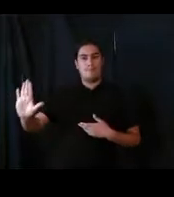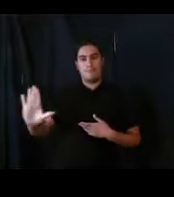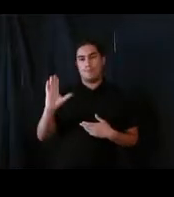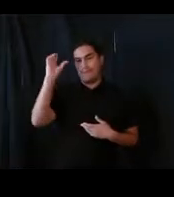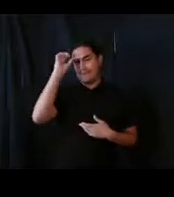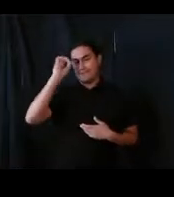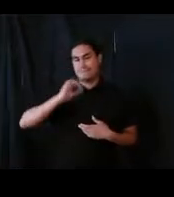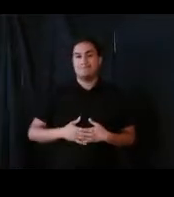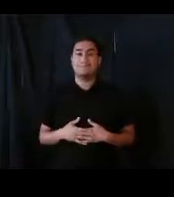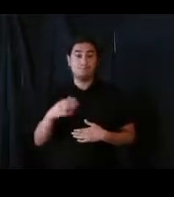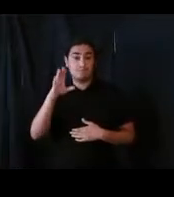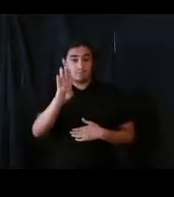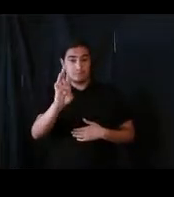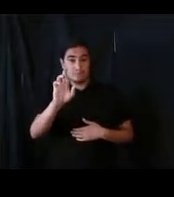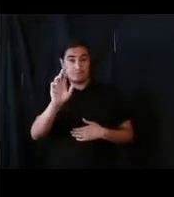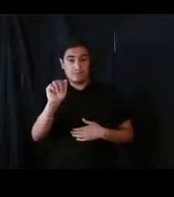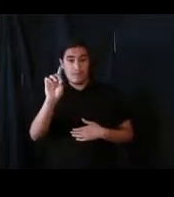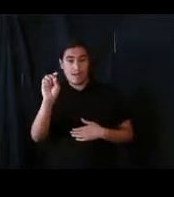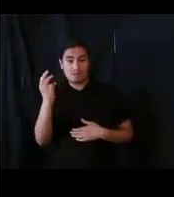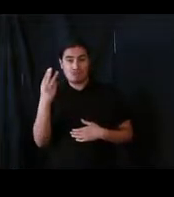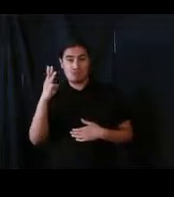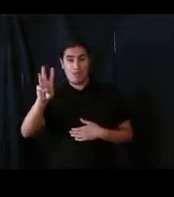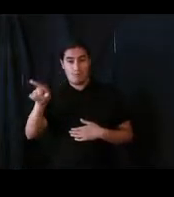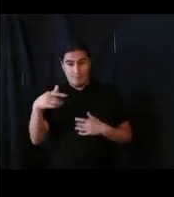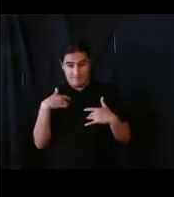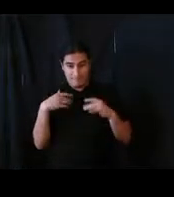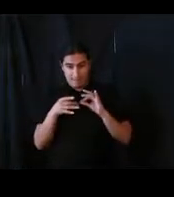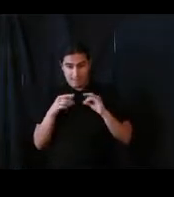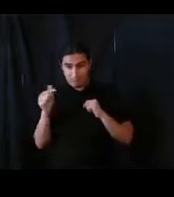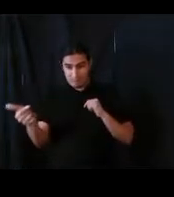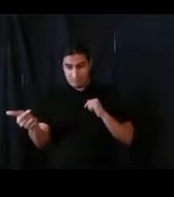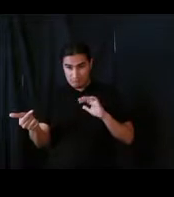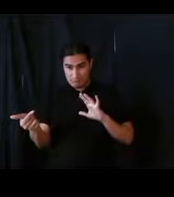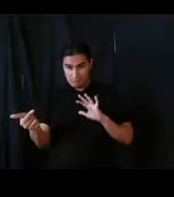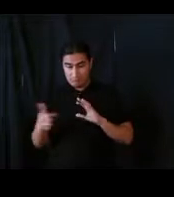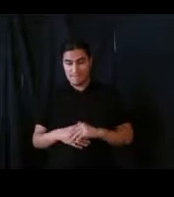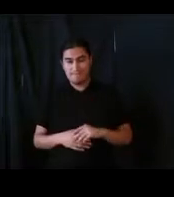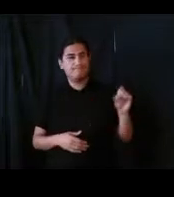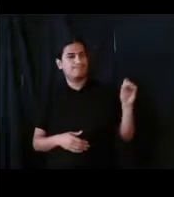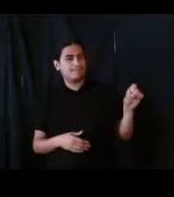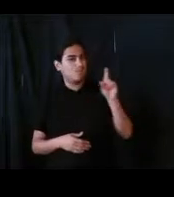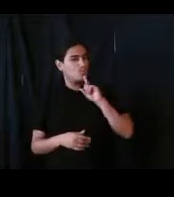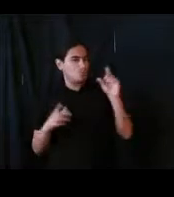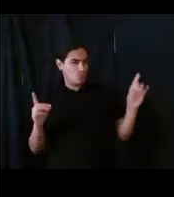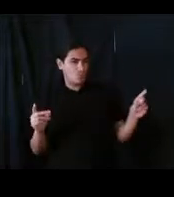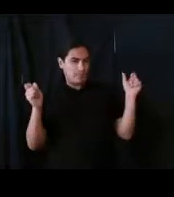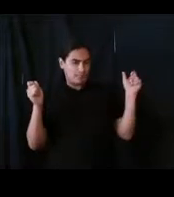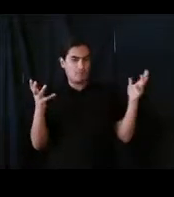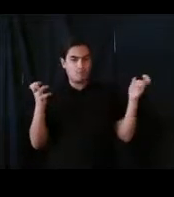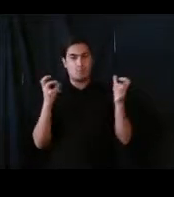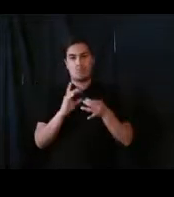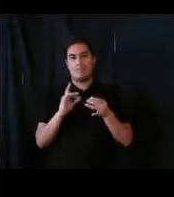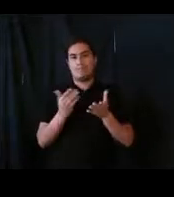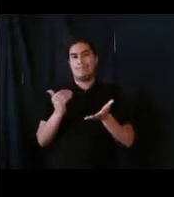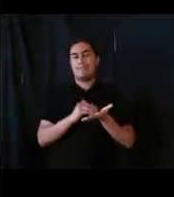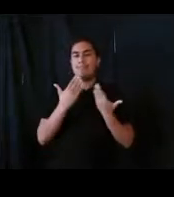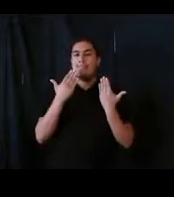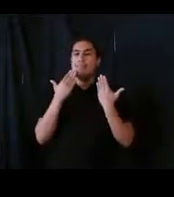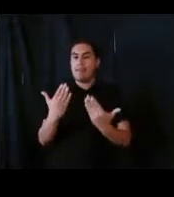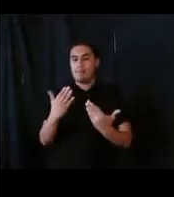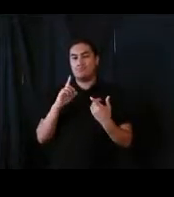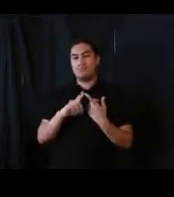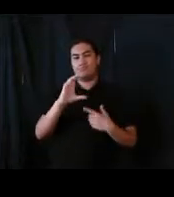commissioner bradshaw did you have a comment yeah just real quick i just want to say again uh thanks as well